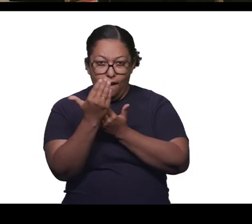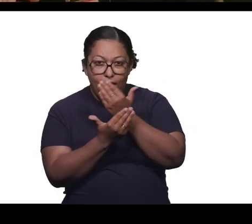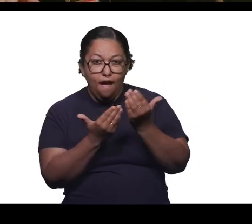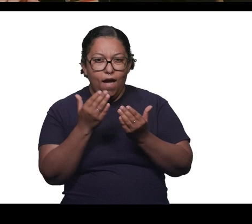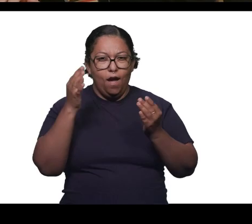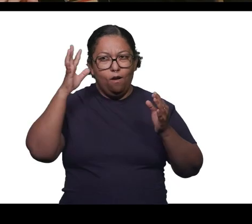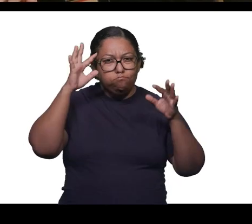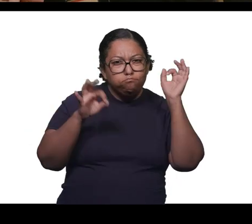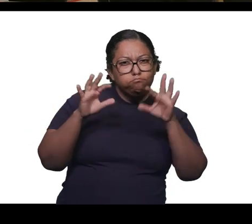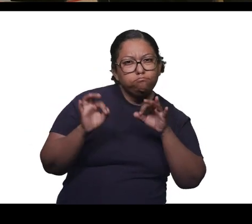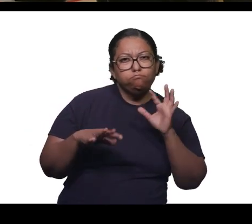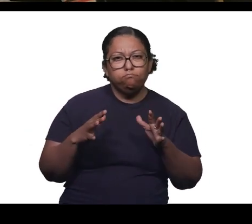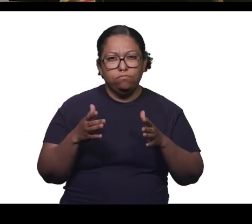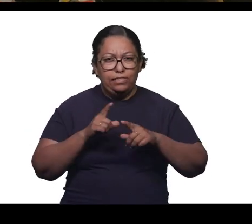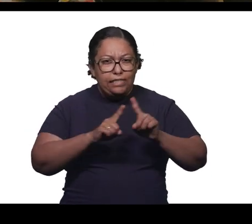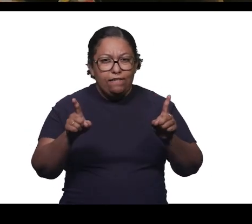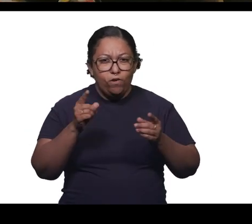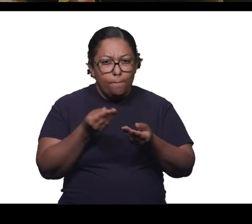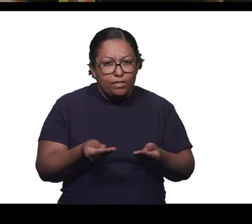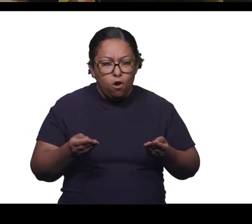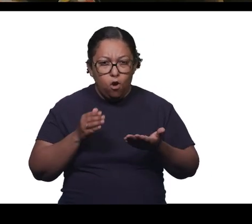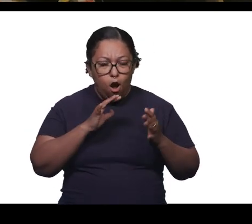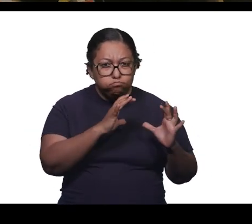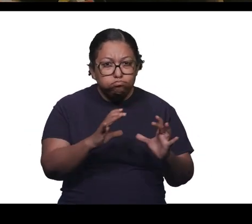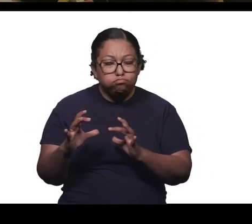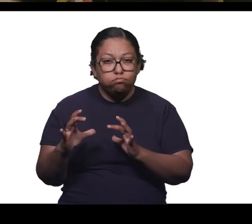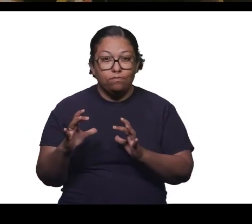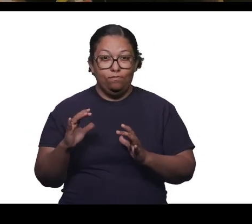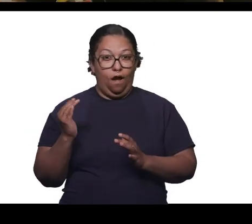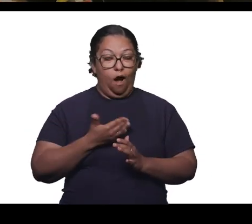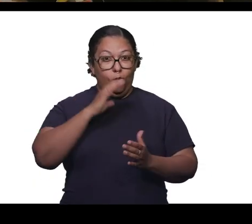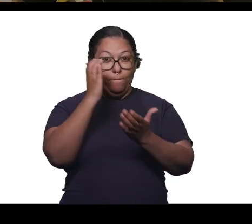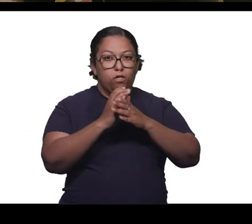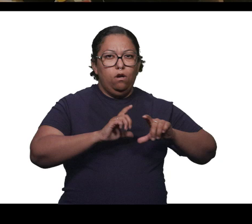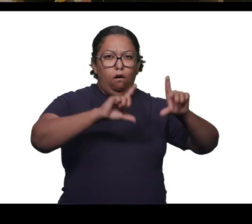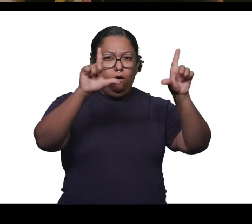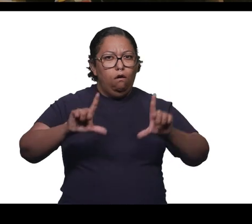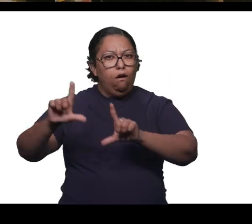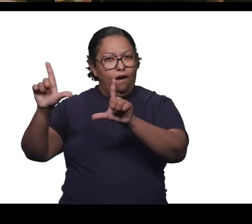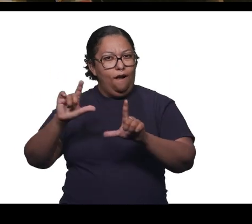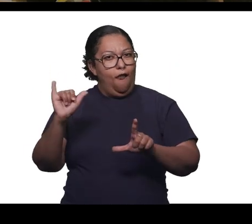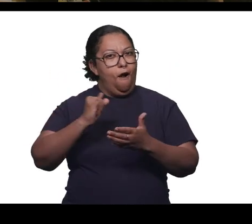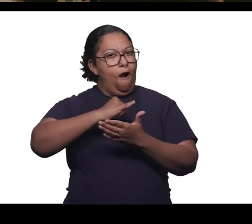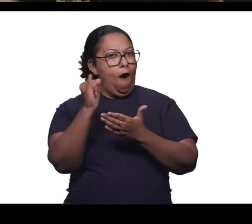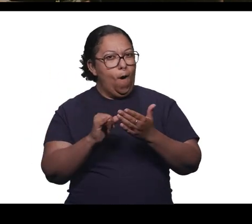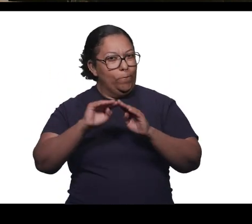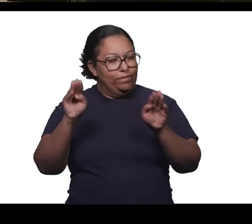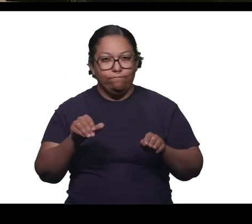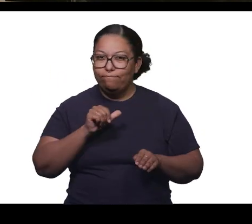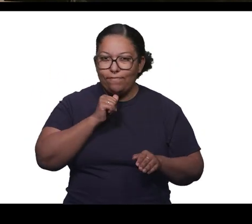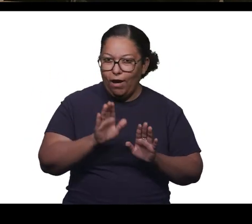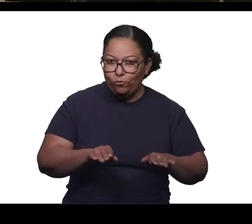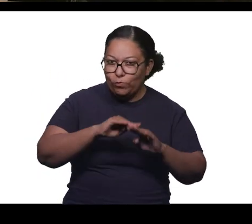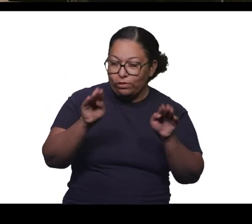different materials. Our galleries, we're an art museum. We're not a children's museum, but I would say that we are an art museum where a lot